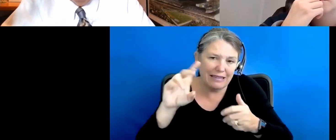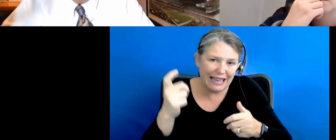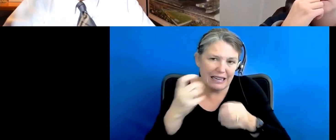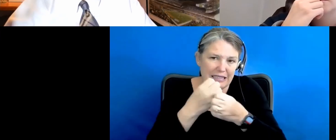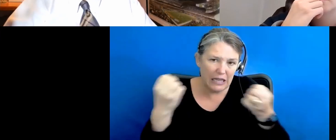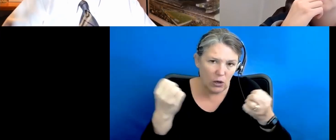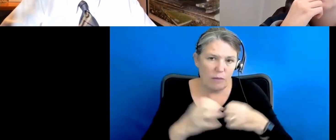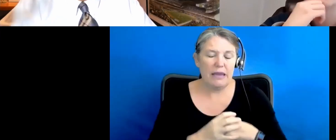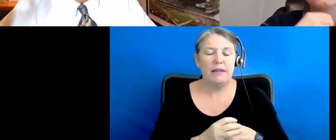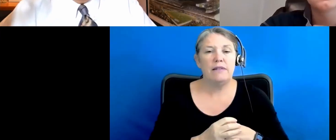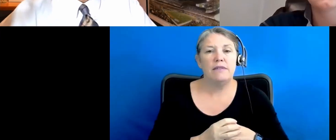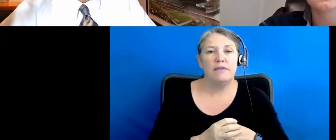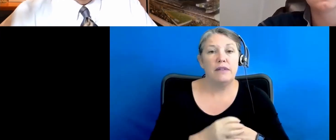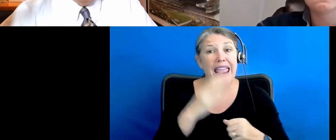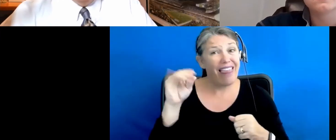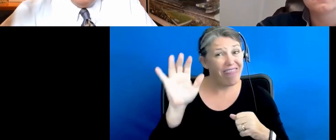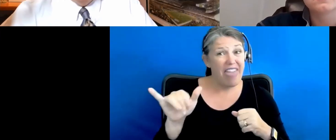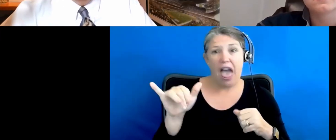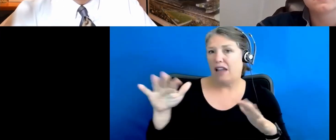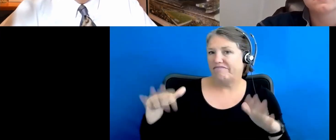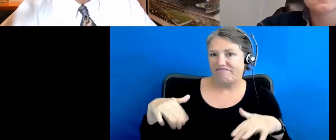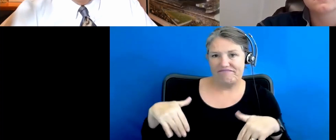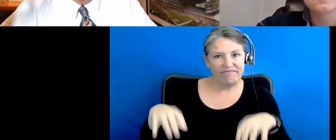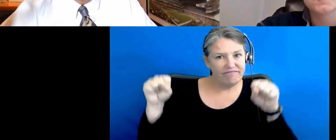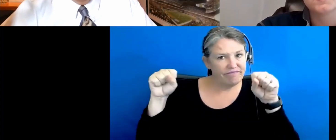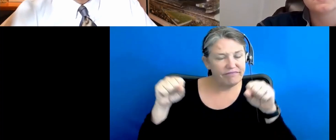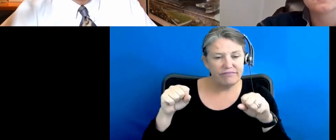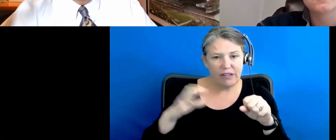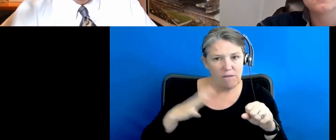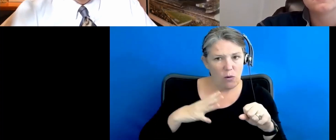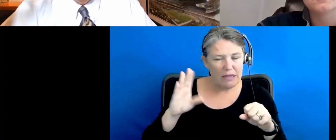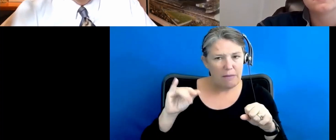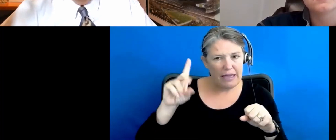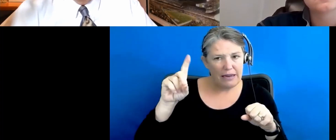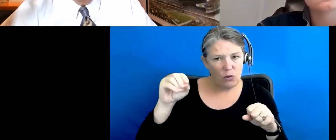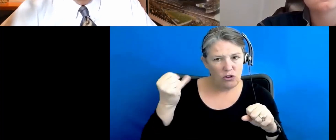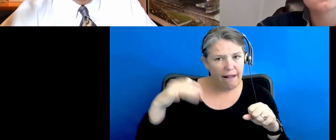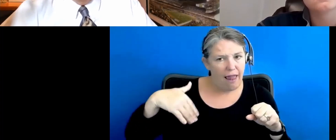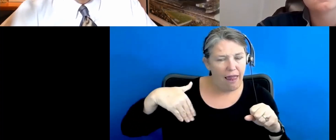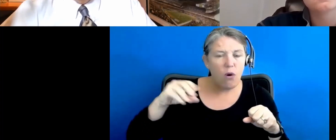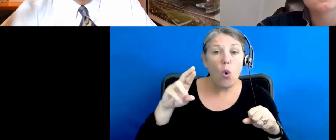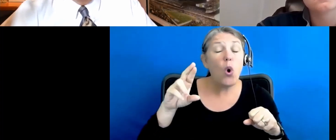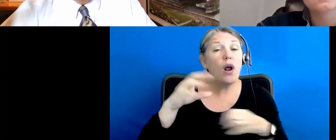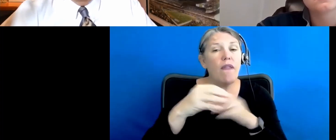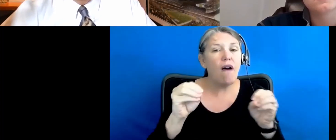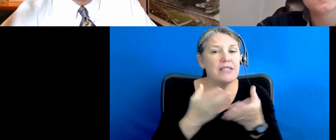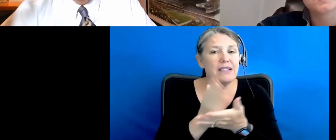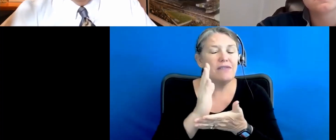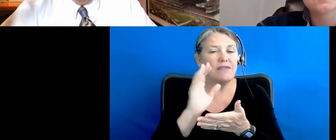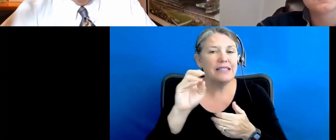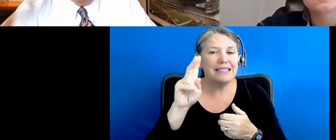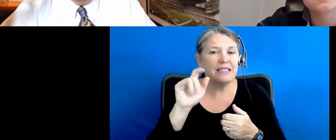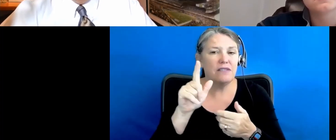equipment. And that has yet to be adopted formally by Department of Justice or the Office of Civil Rights for Health and